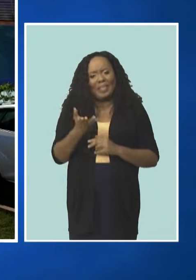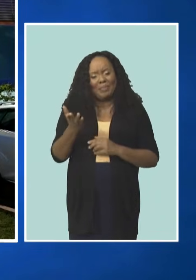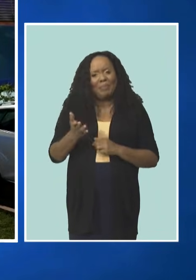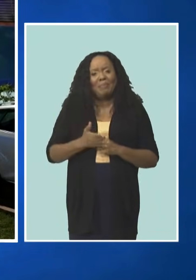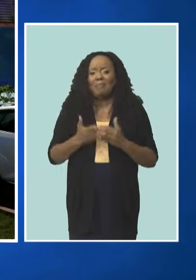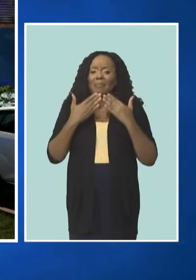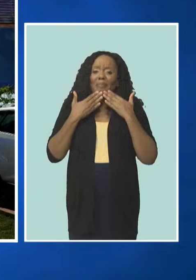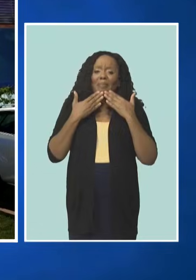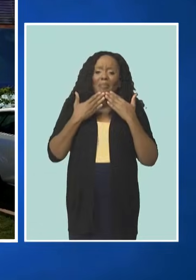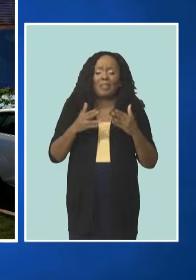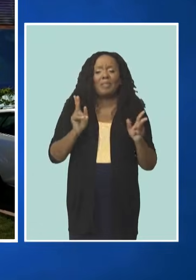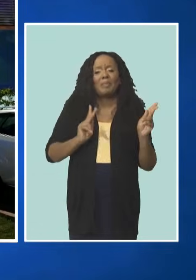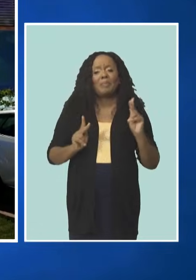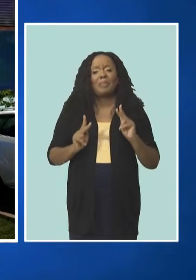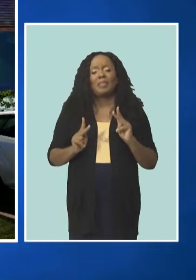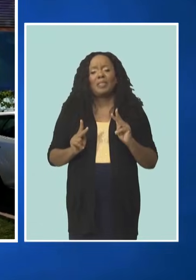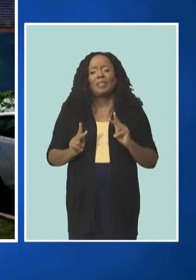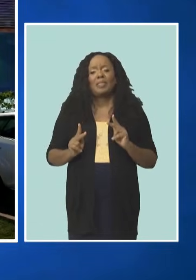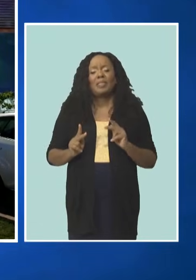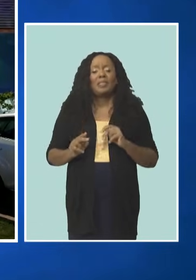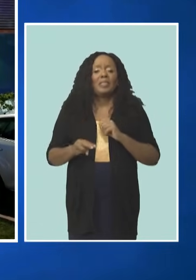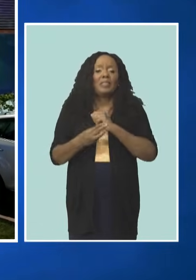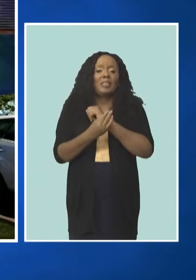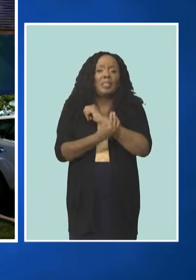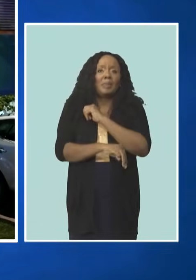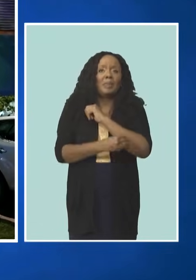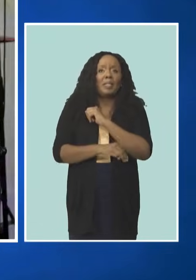the people of St. Michael's Southeast constituency